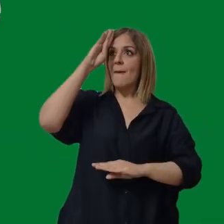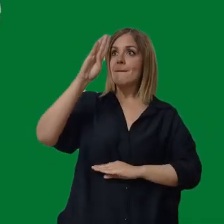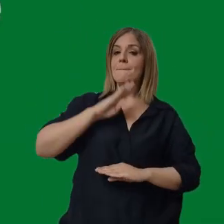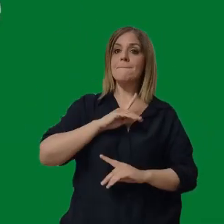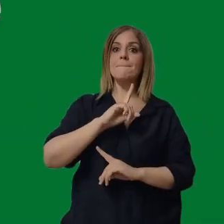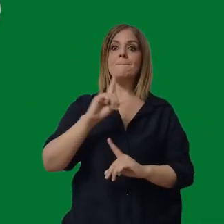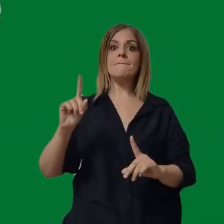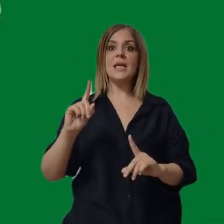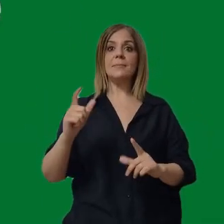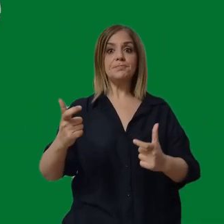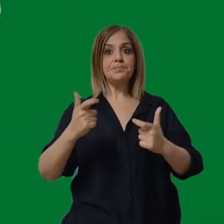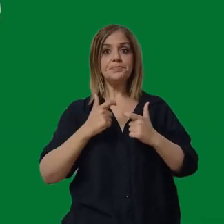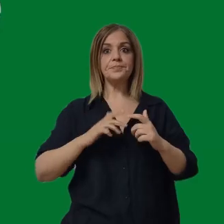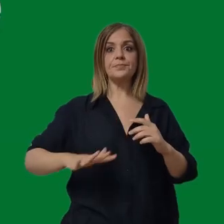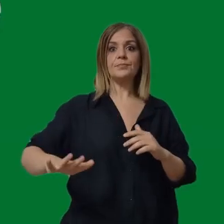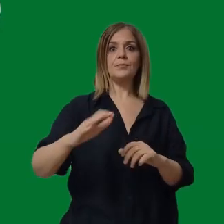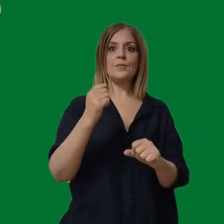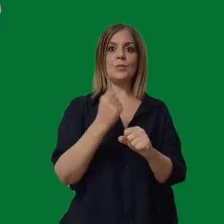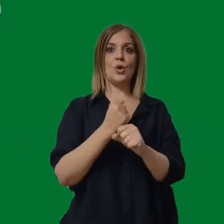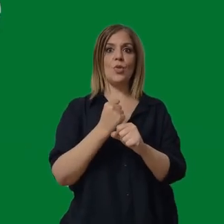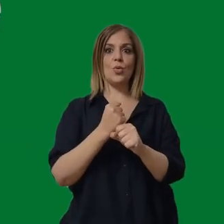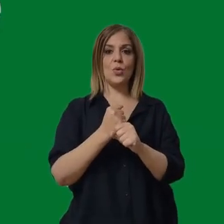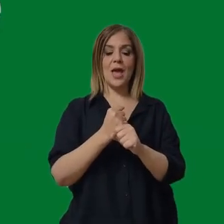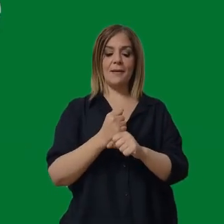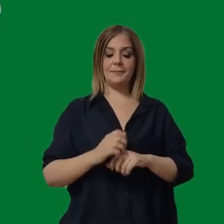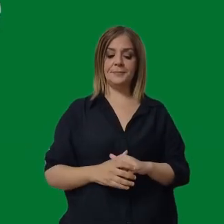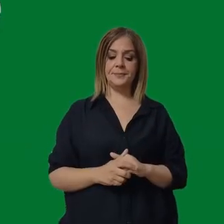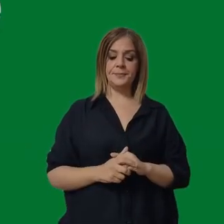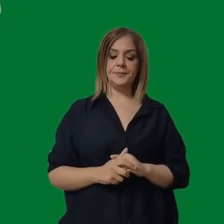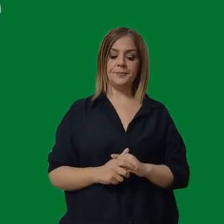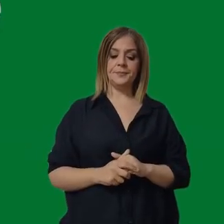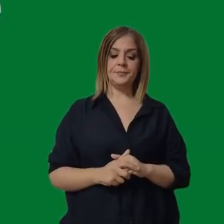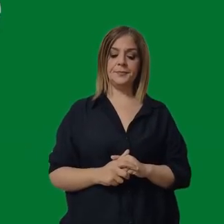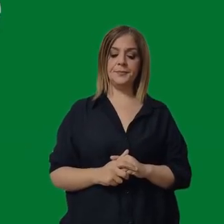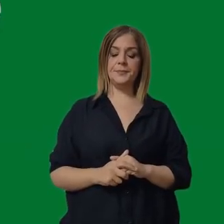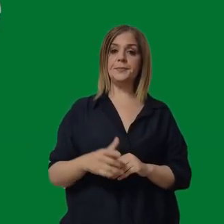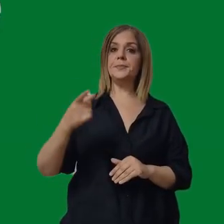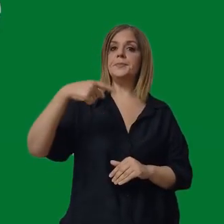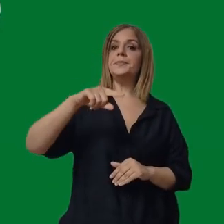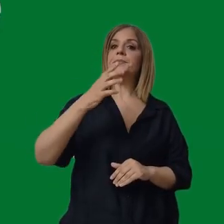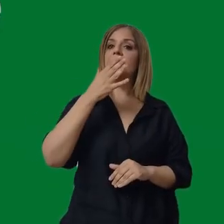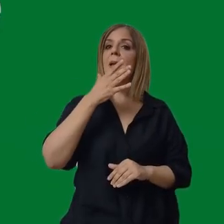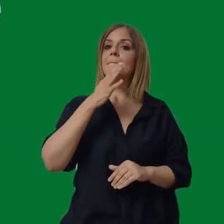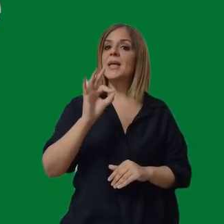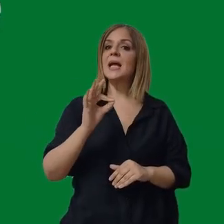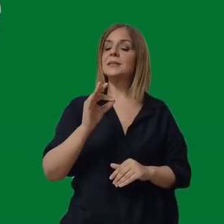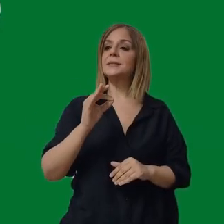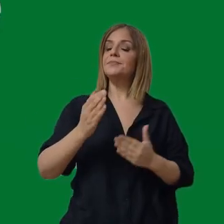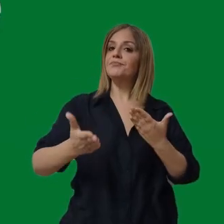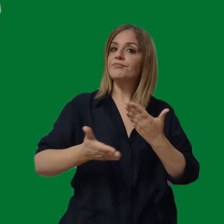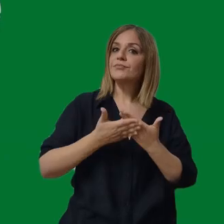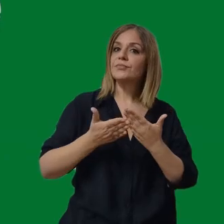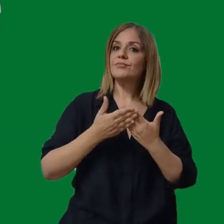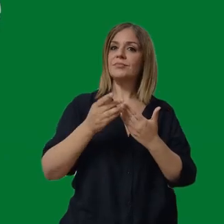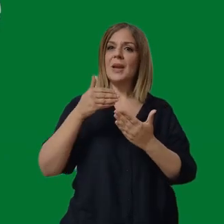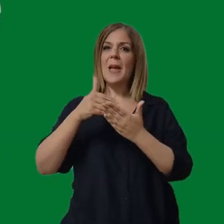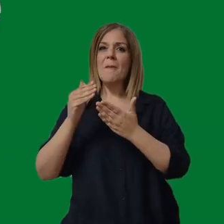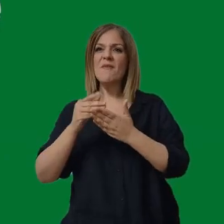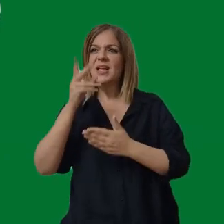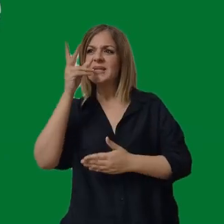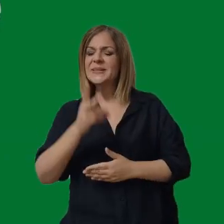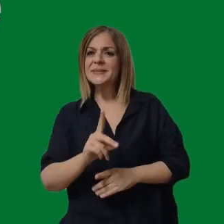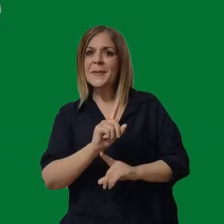safe work environment. And they can help to avoid